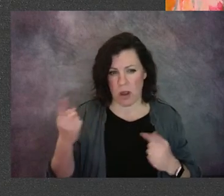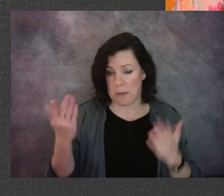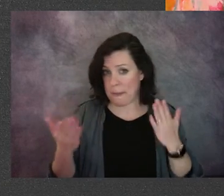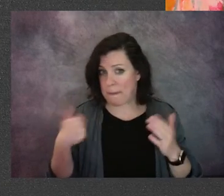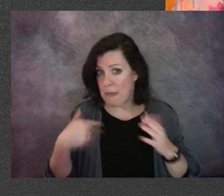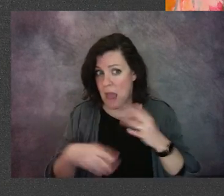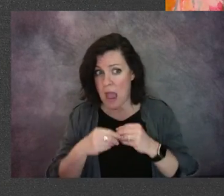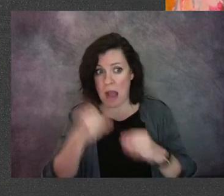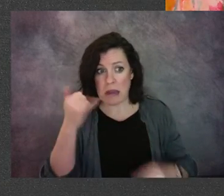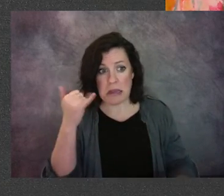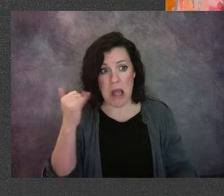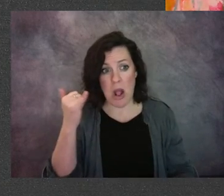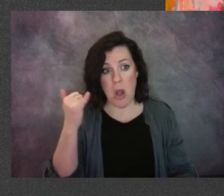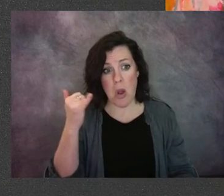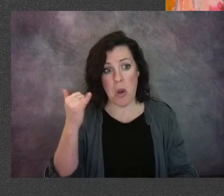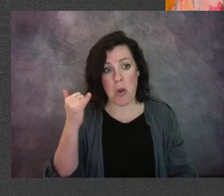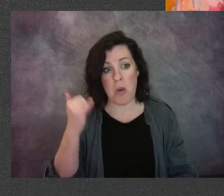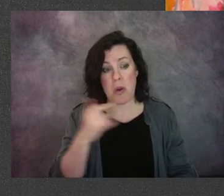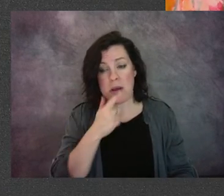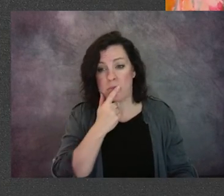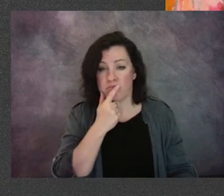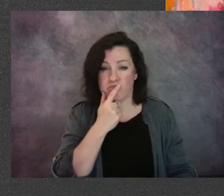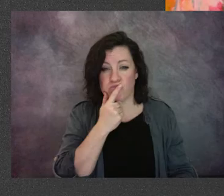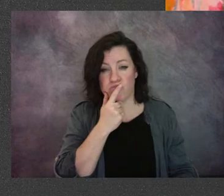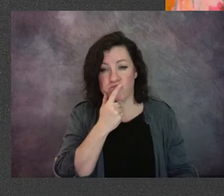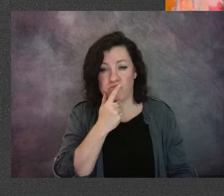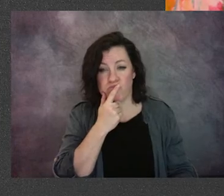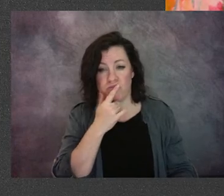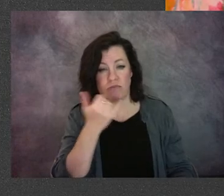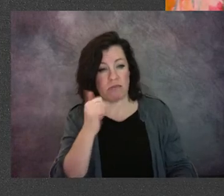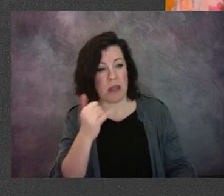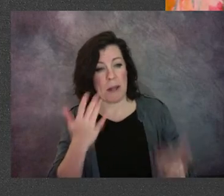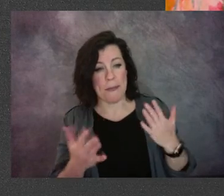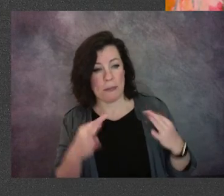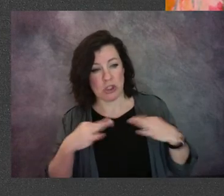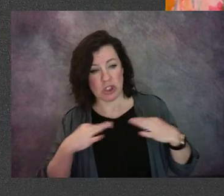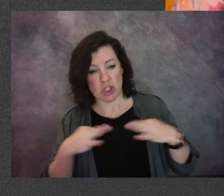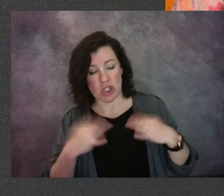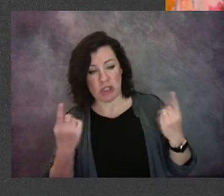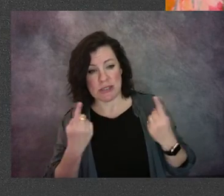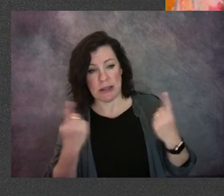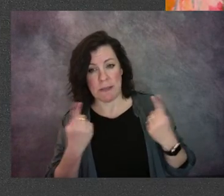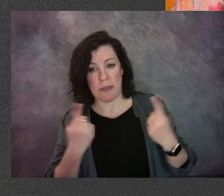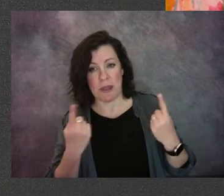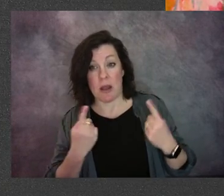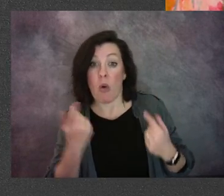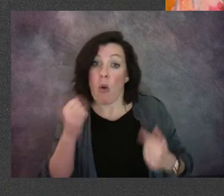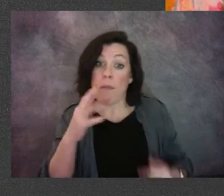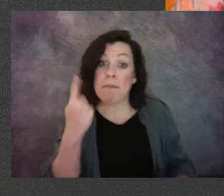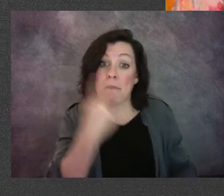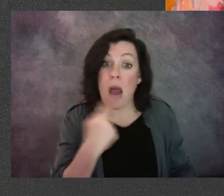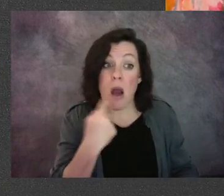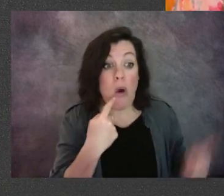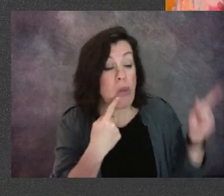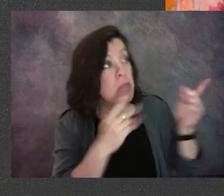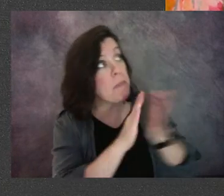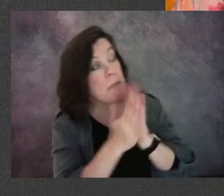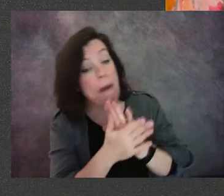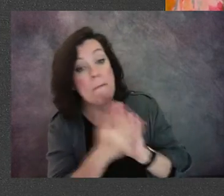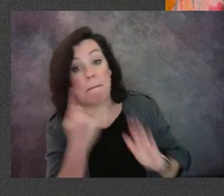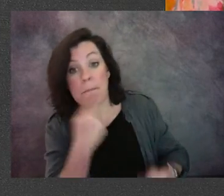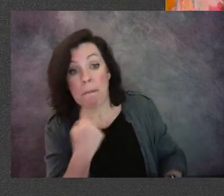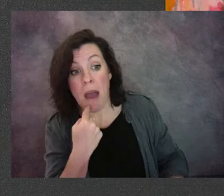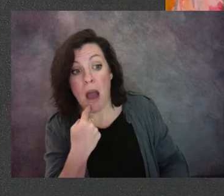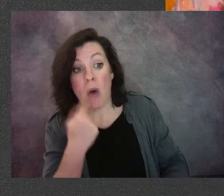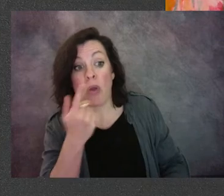a yellow one in here. What could I do with my yellow one? It could be part of their shirt, or it could be their